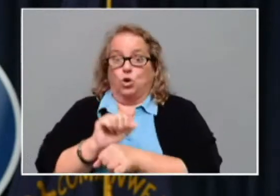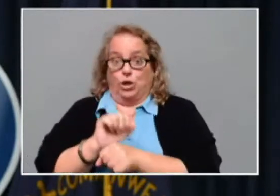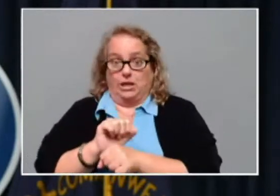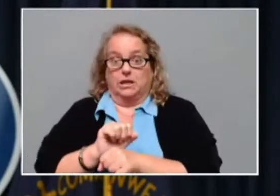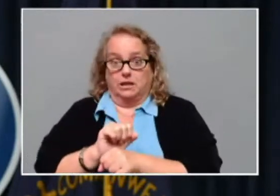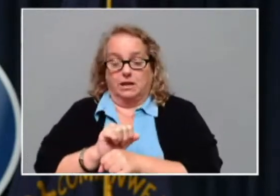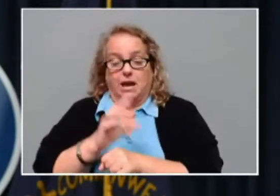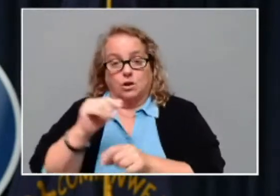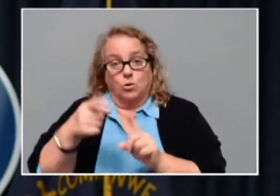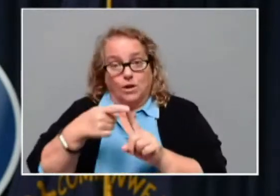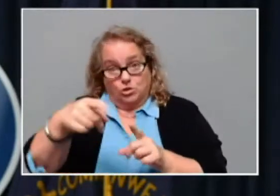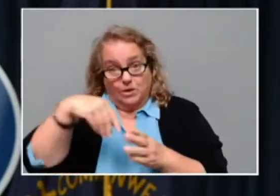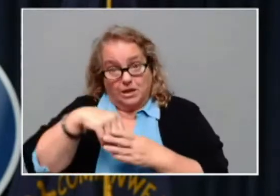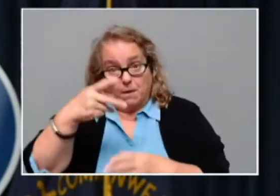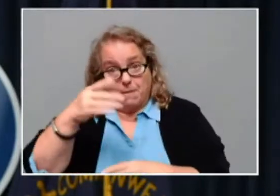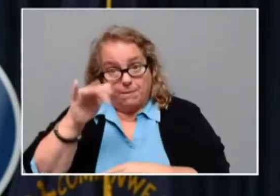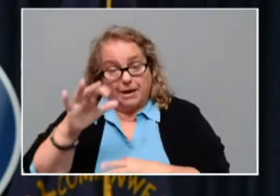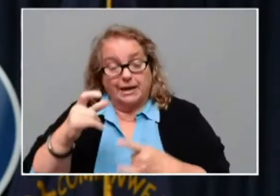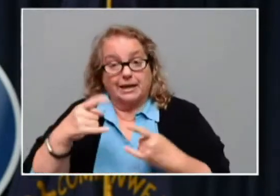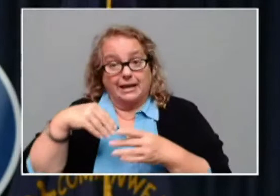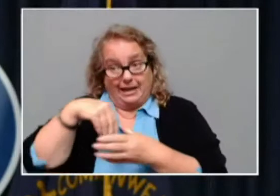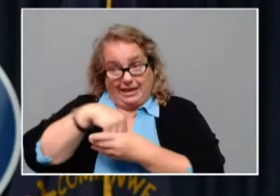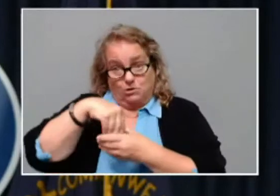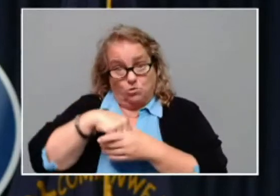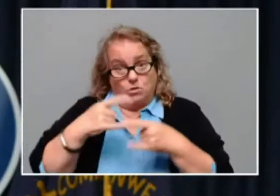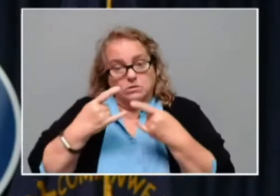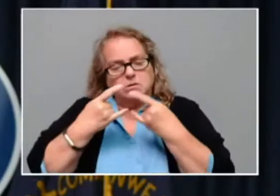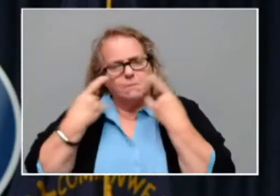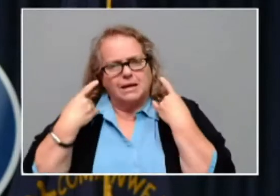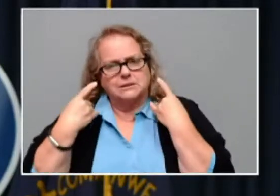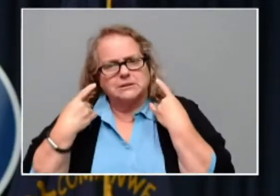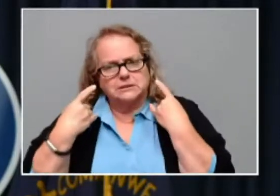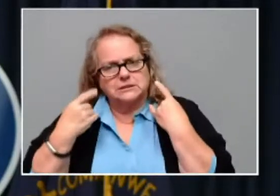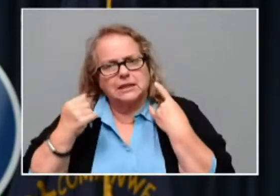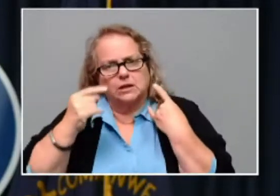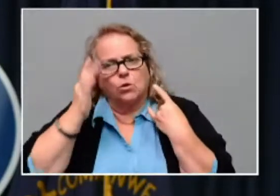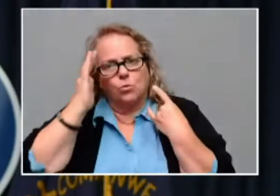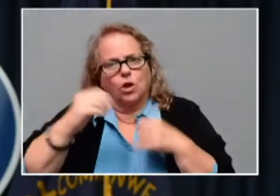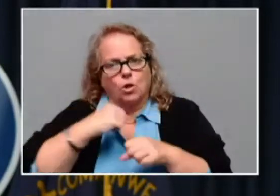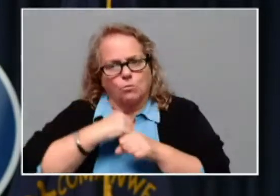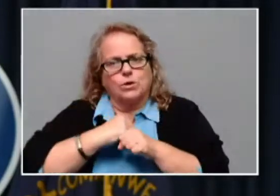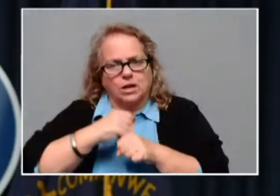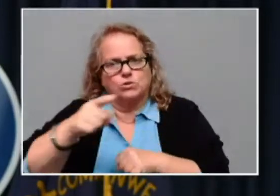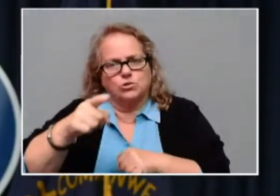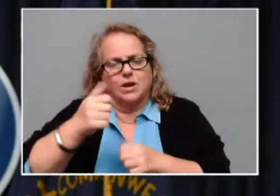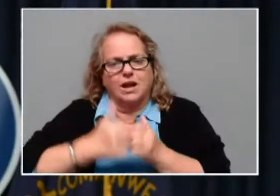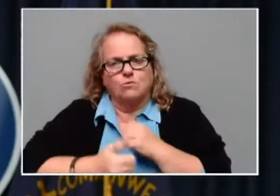indoors, put on that mask. It's going to protect you and everybody around you. Thank you, everybody.